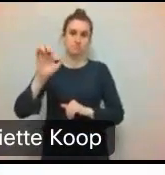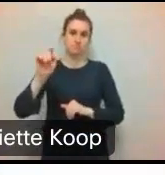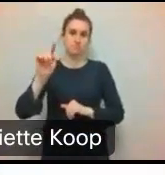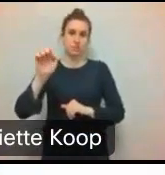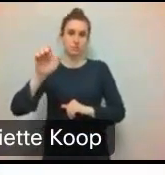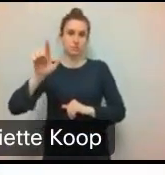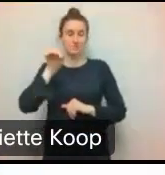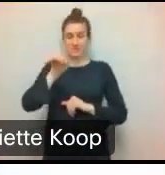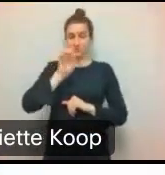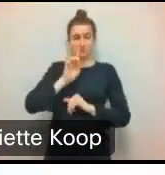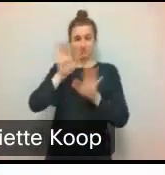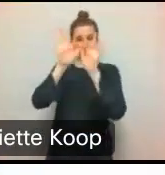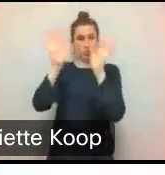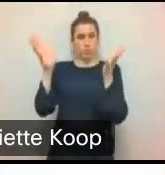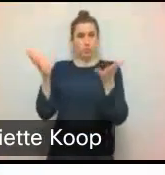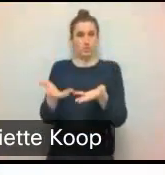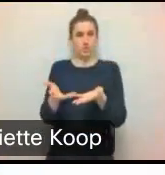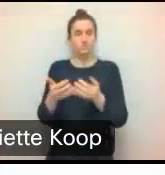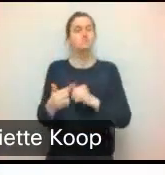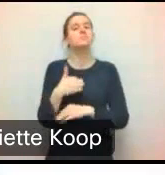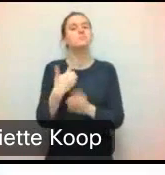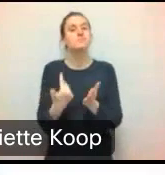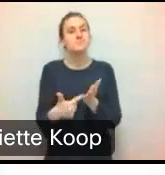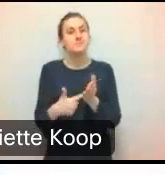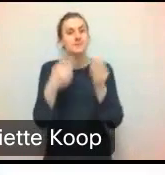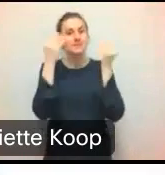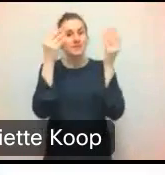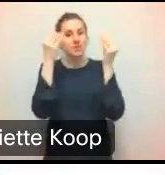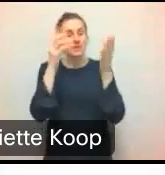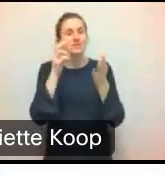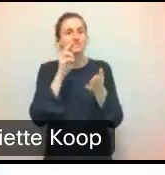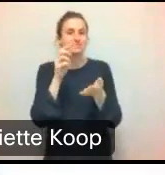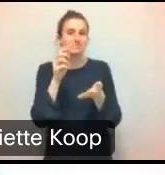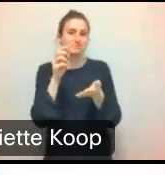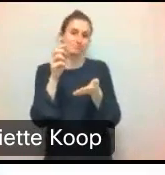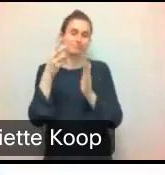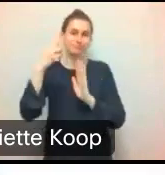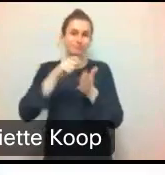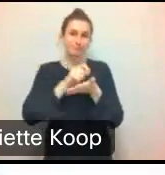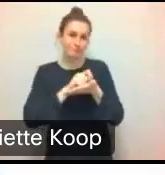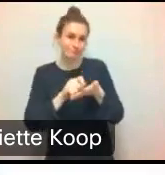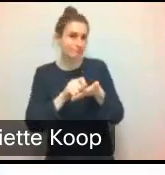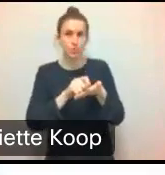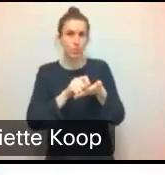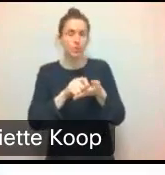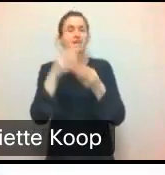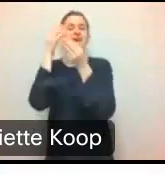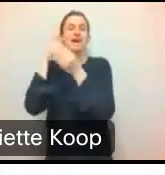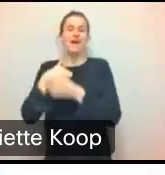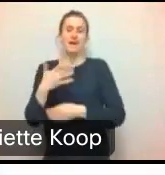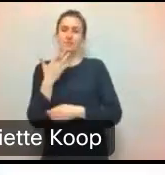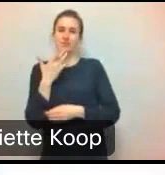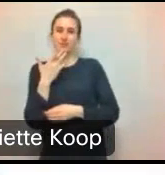and I don't talk about information literacy. I think the term I really like better is information